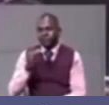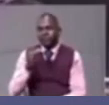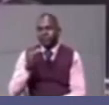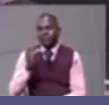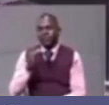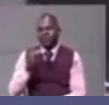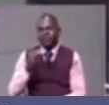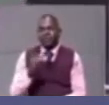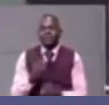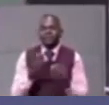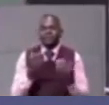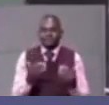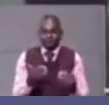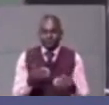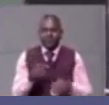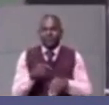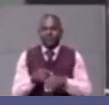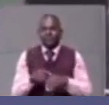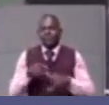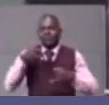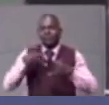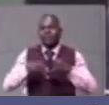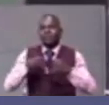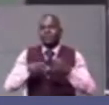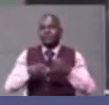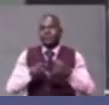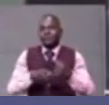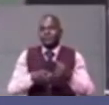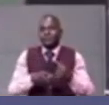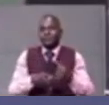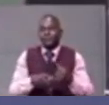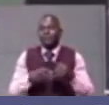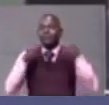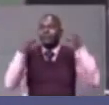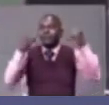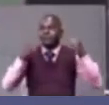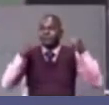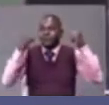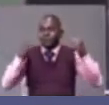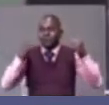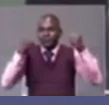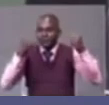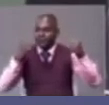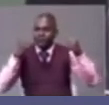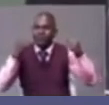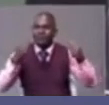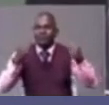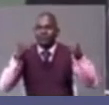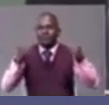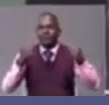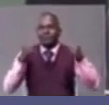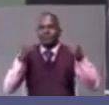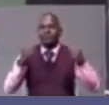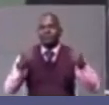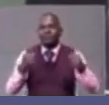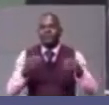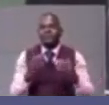During the time when we went to Kisoro to campaign for the same member of parliament,